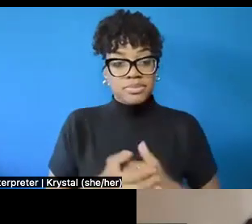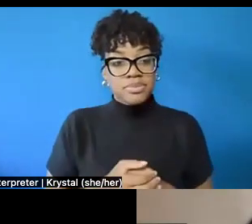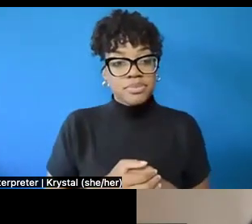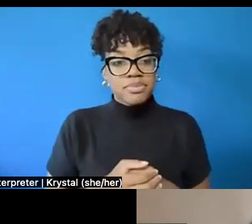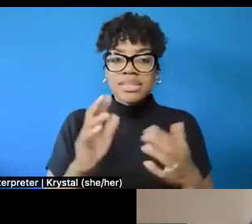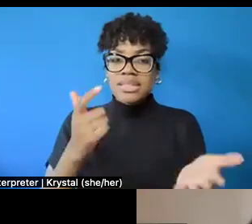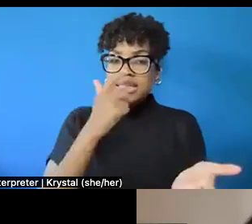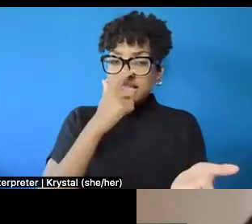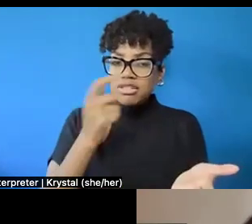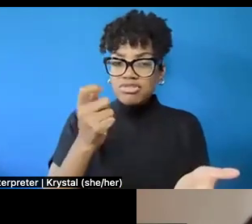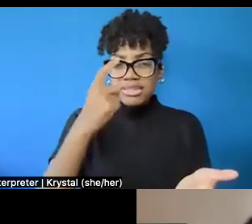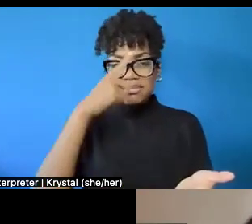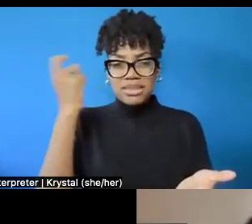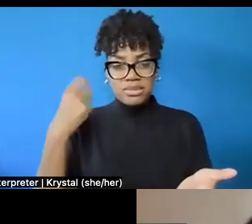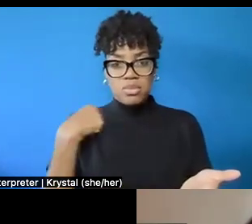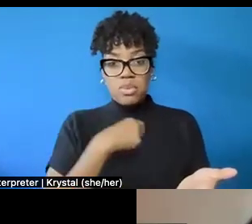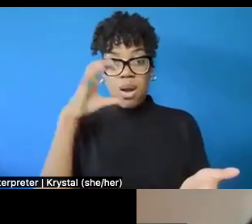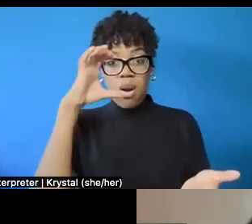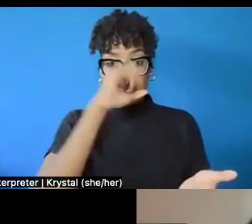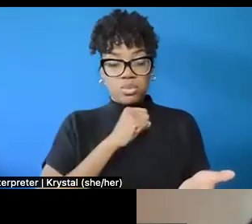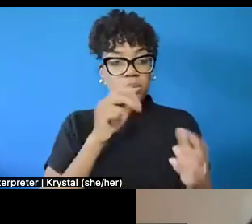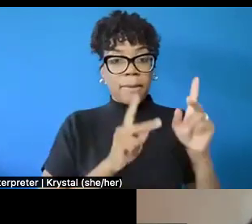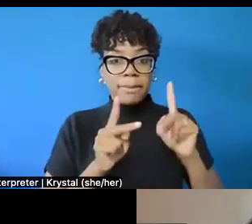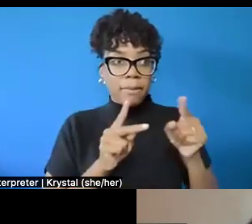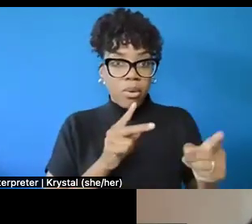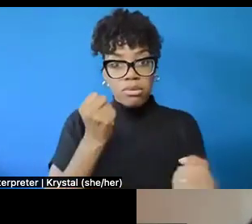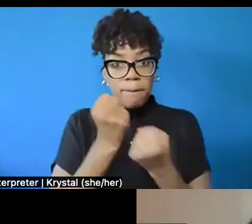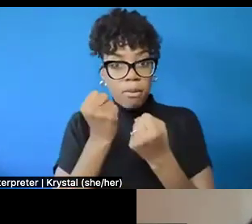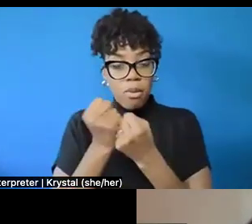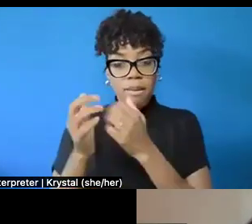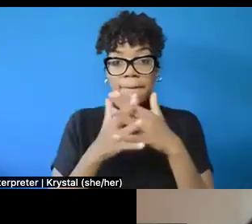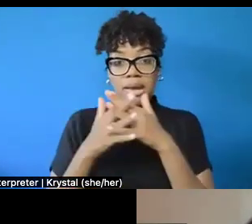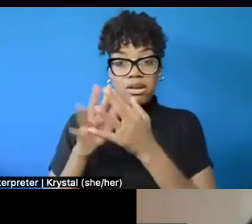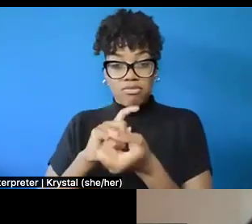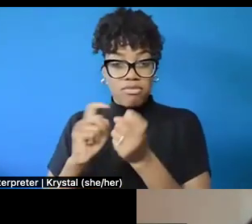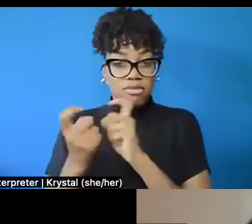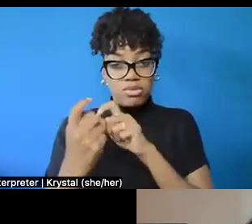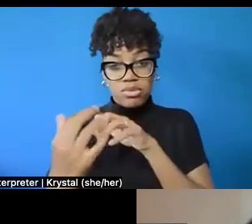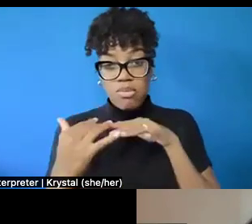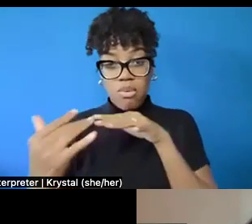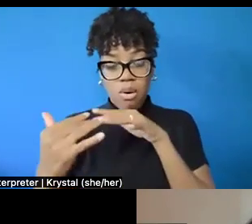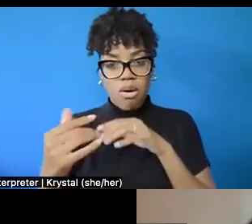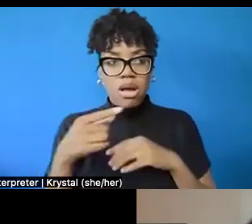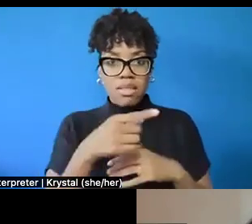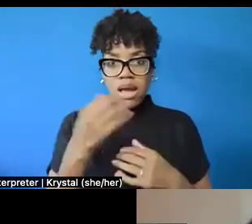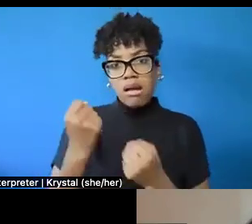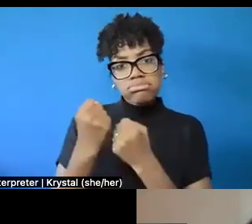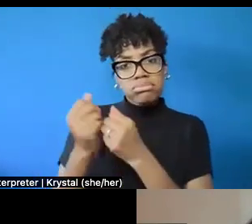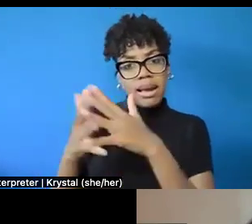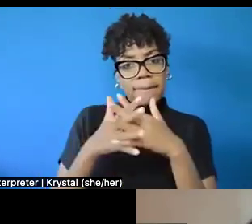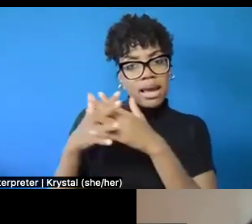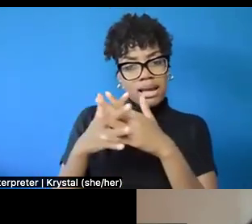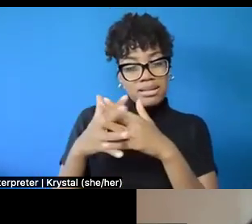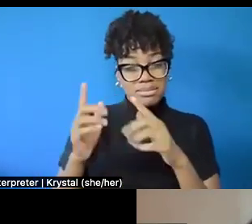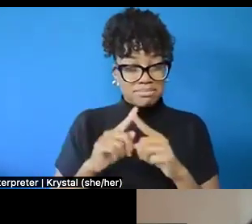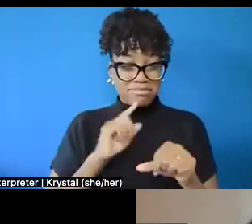And Indigenous people in, Turtle Island, we're basically having a crisis of a couple